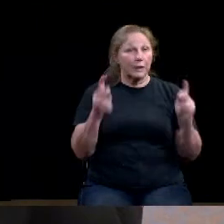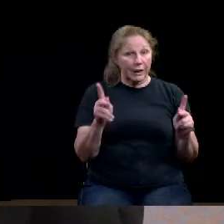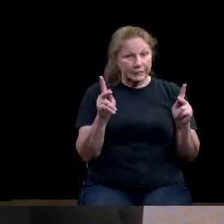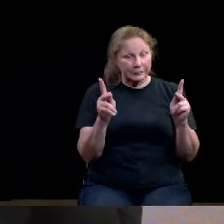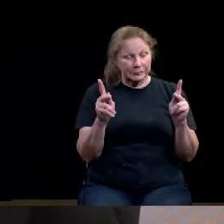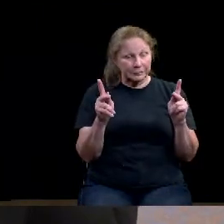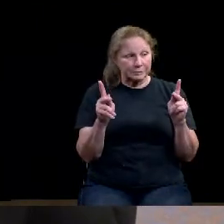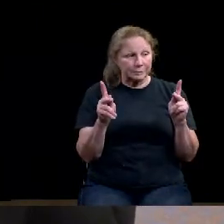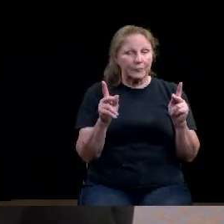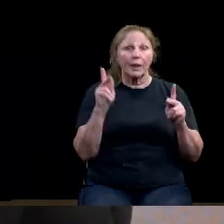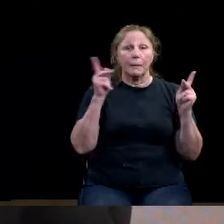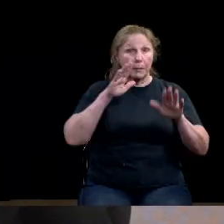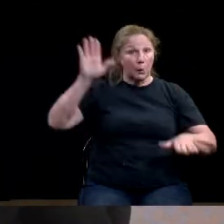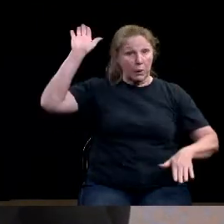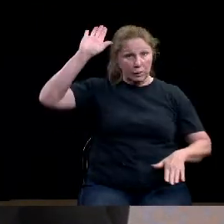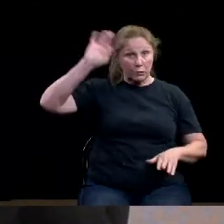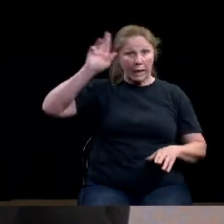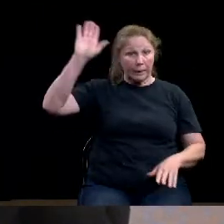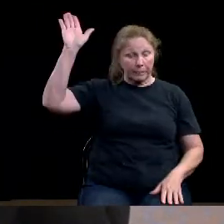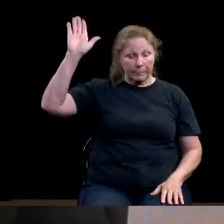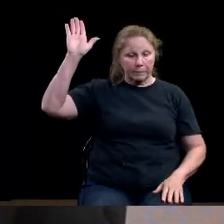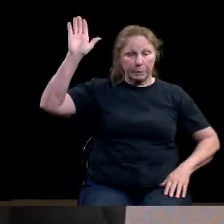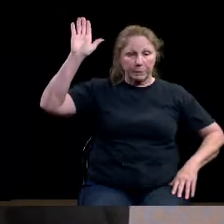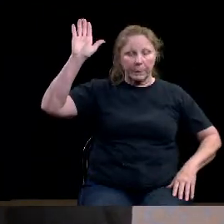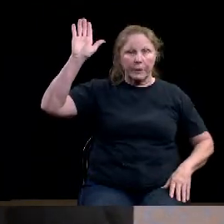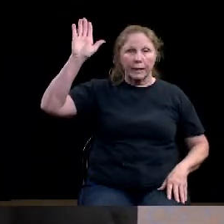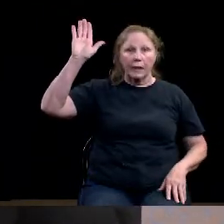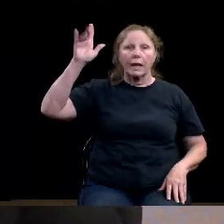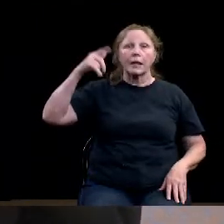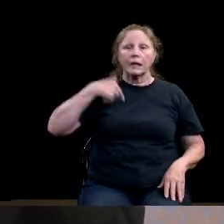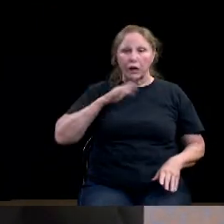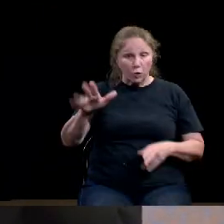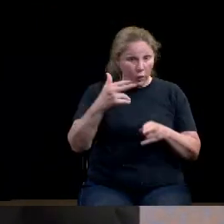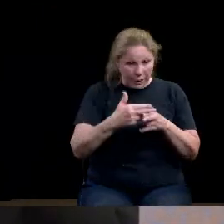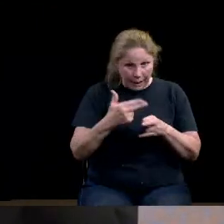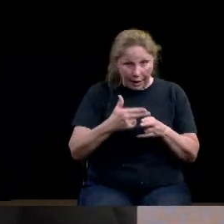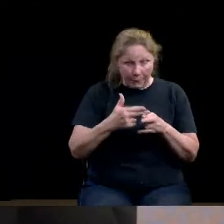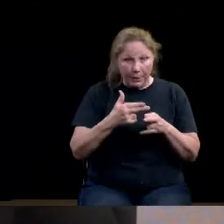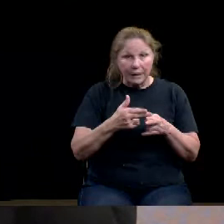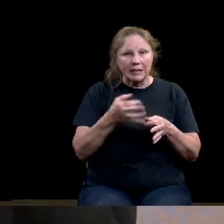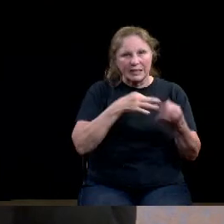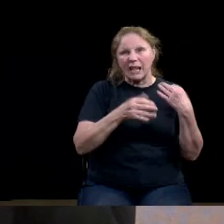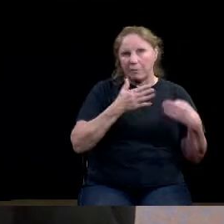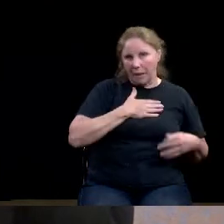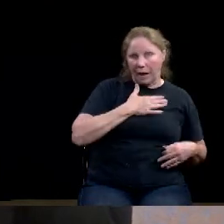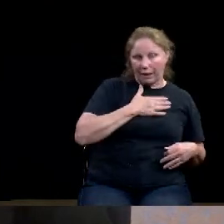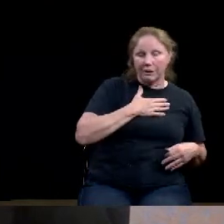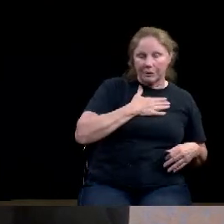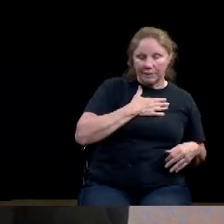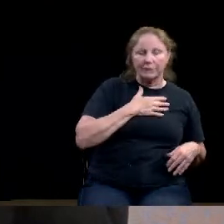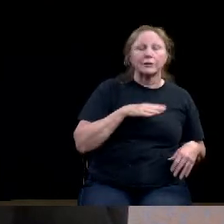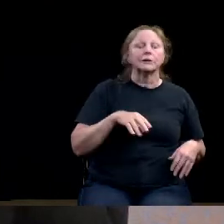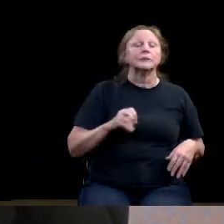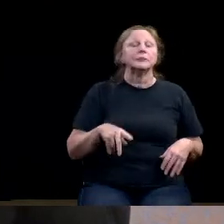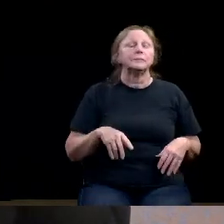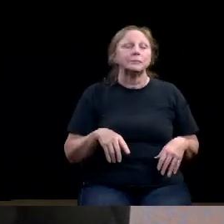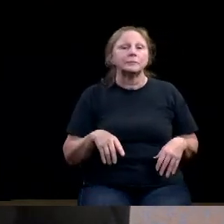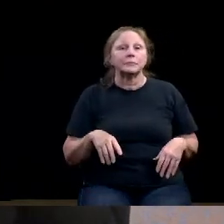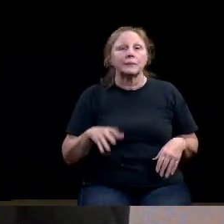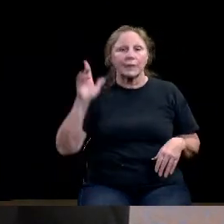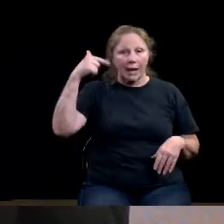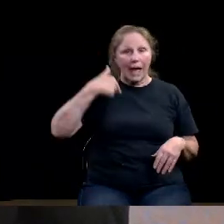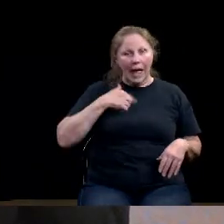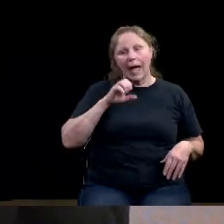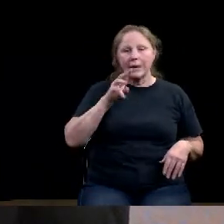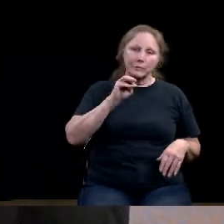me. I, Esmeralda Hudson, I, Kelly Palmer, do solemnly swear that I